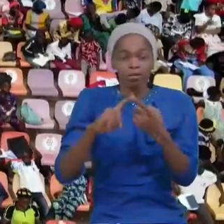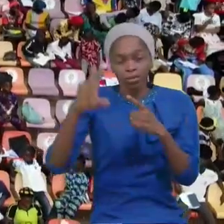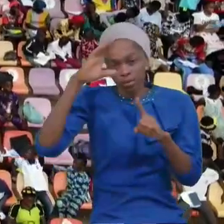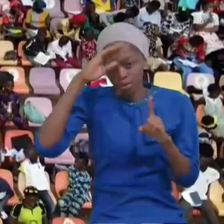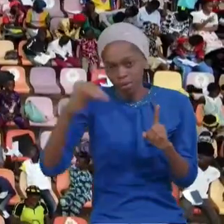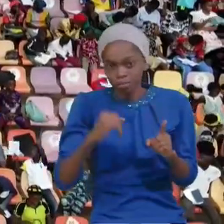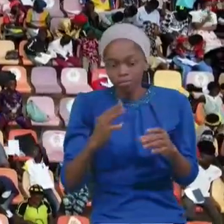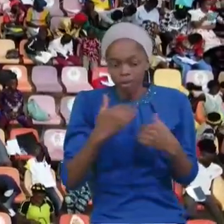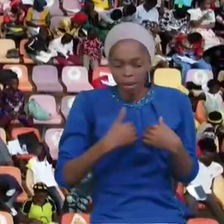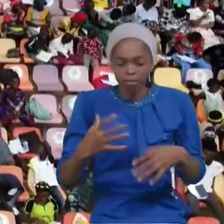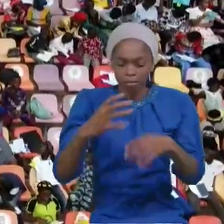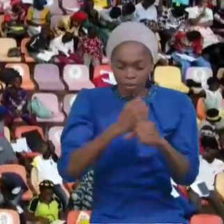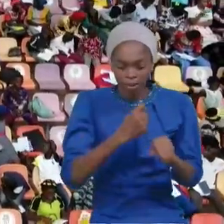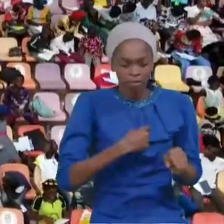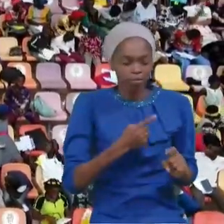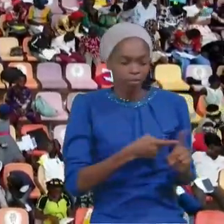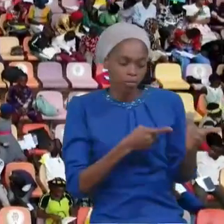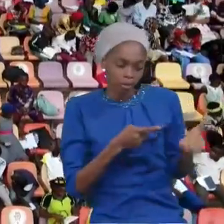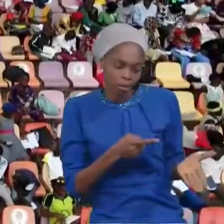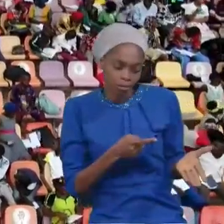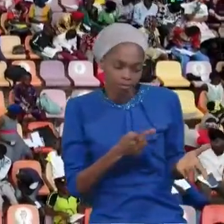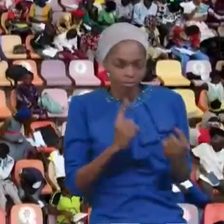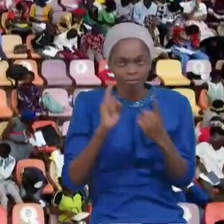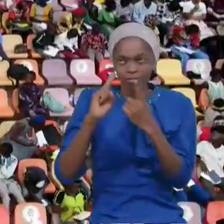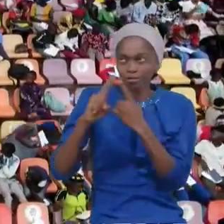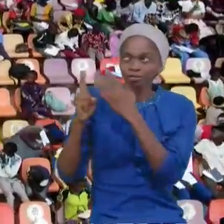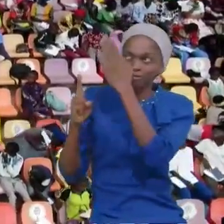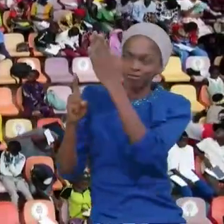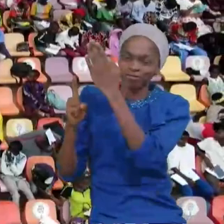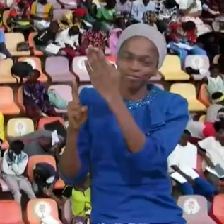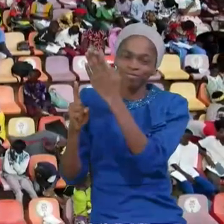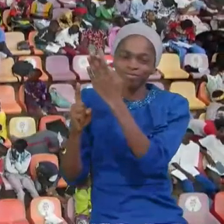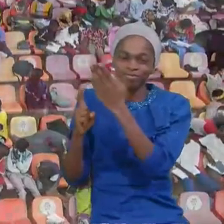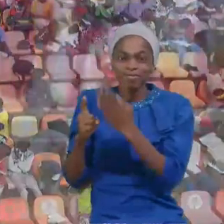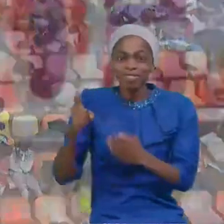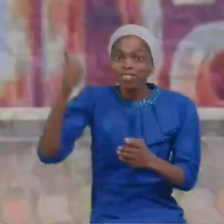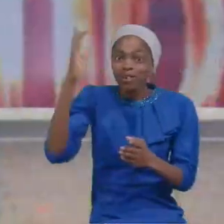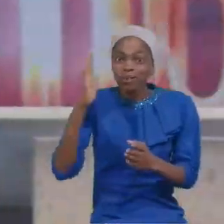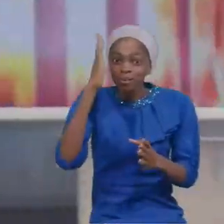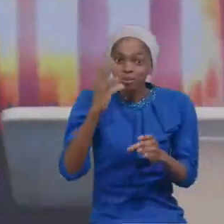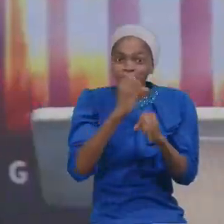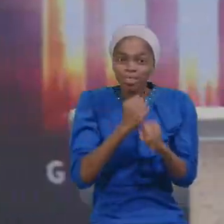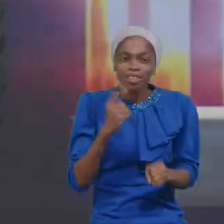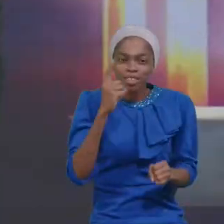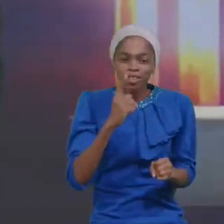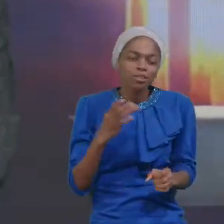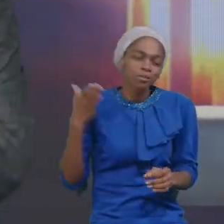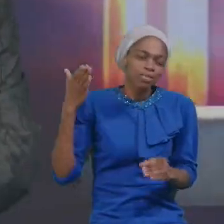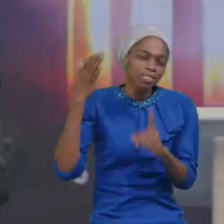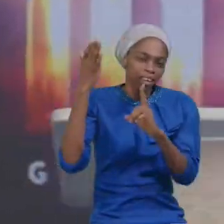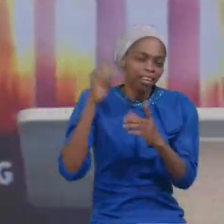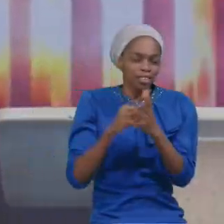He will take you there. And then it says, follow the